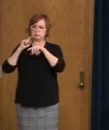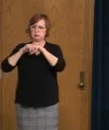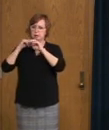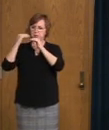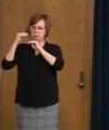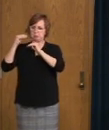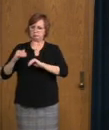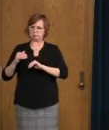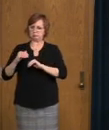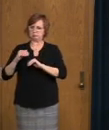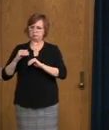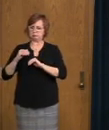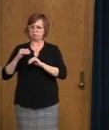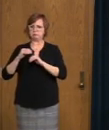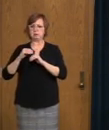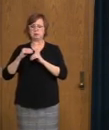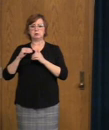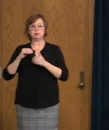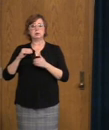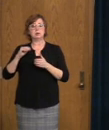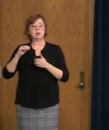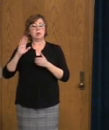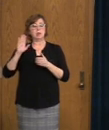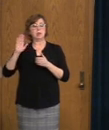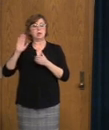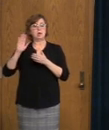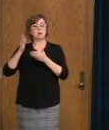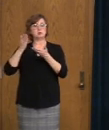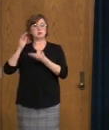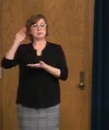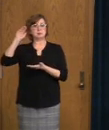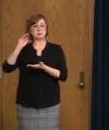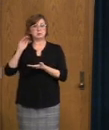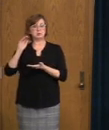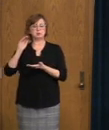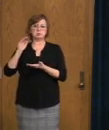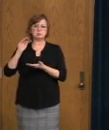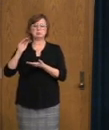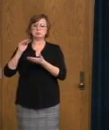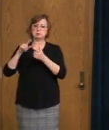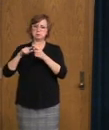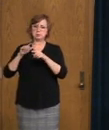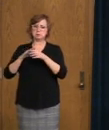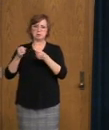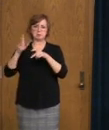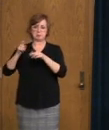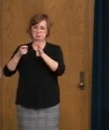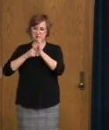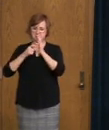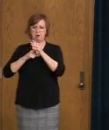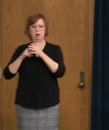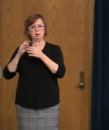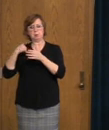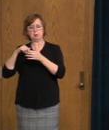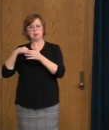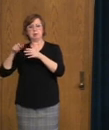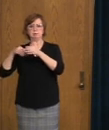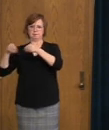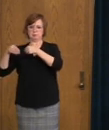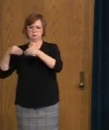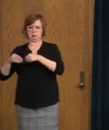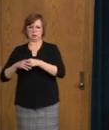possible, and staging those surges and slowdowns to meet the demand. Ultimately, the protection of the